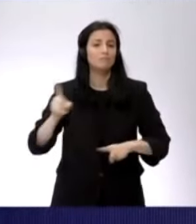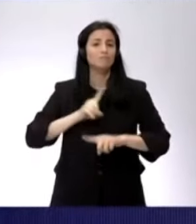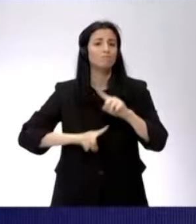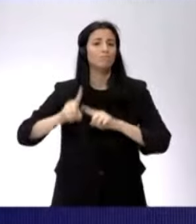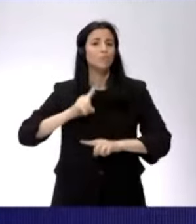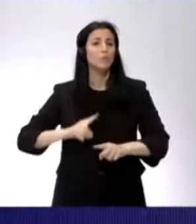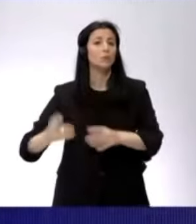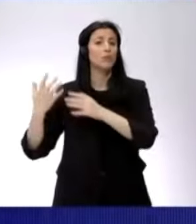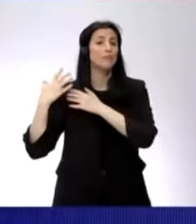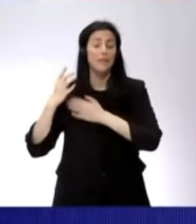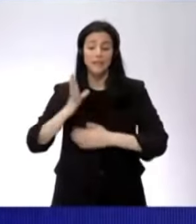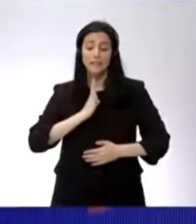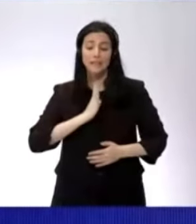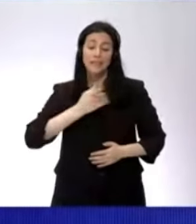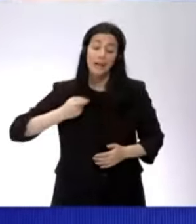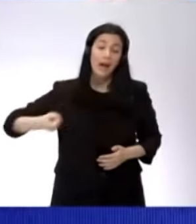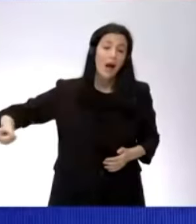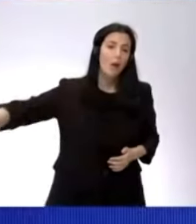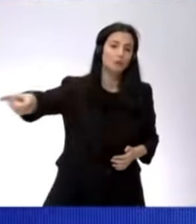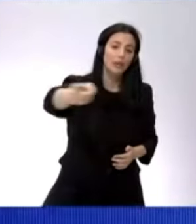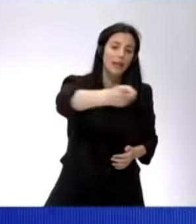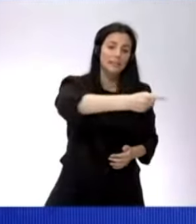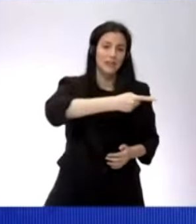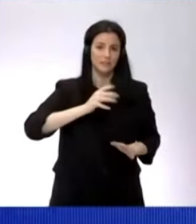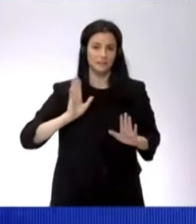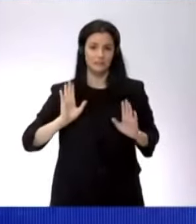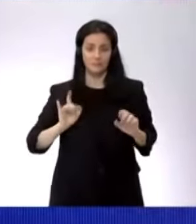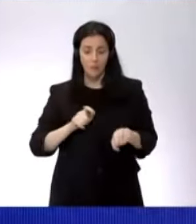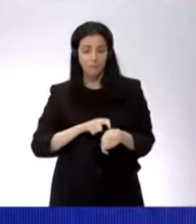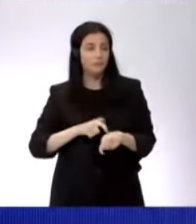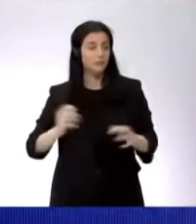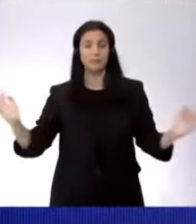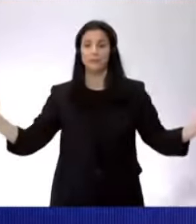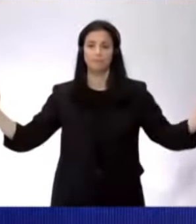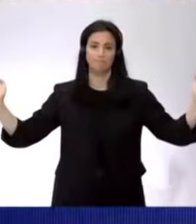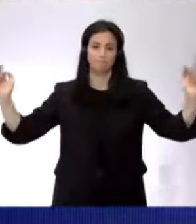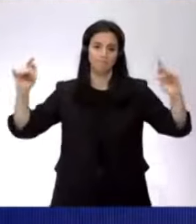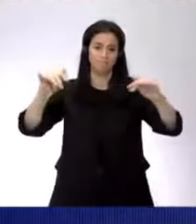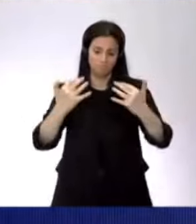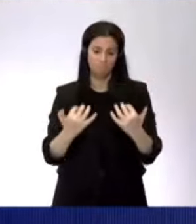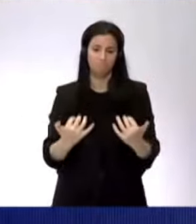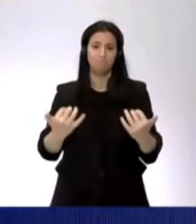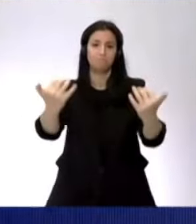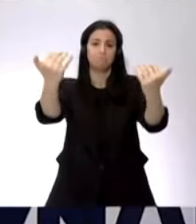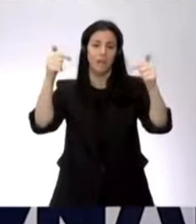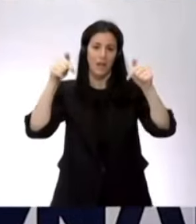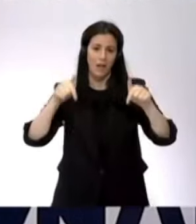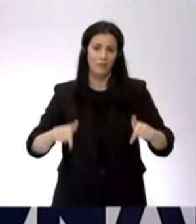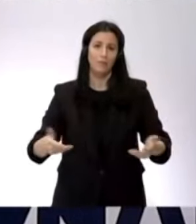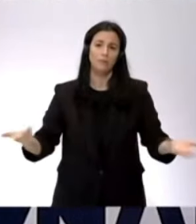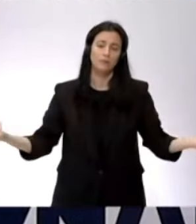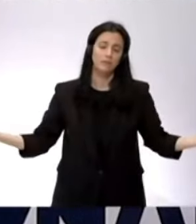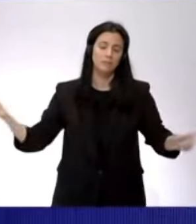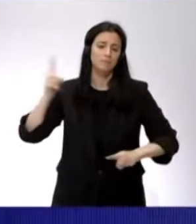thanks to all of you here in this room, and to all in Neodemokratia, and thanks to you Kyriakos, and thanks to you